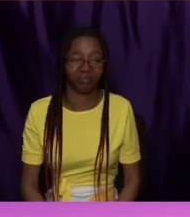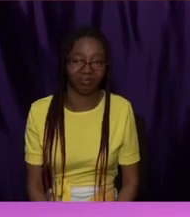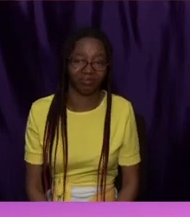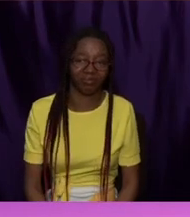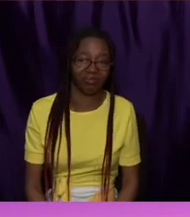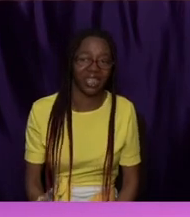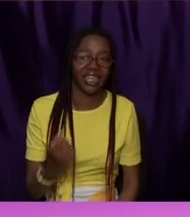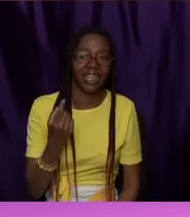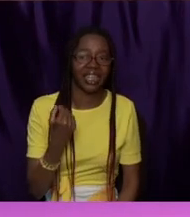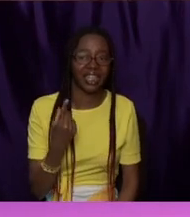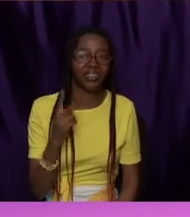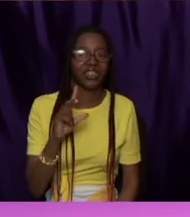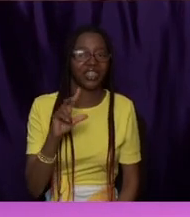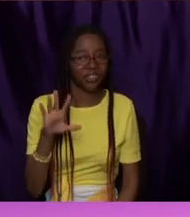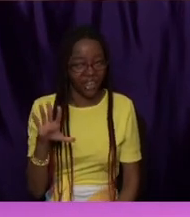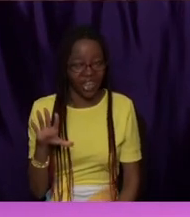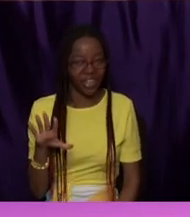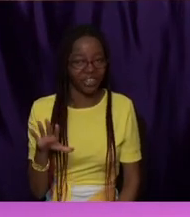11:35.